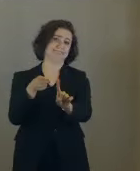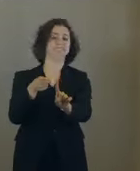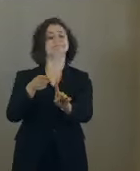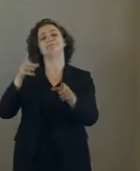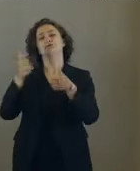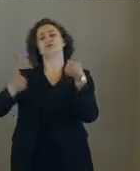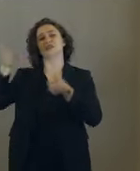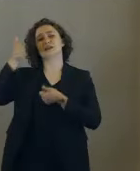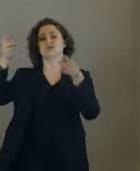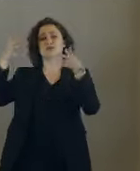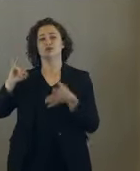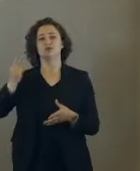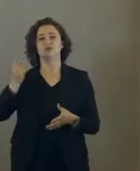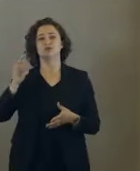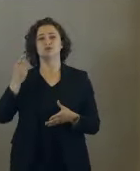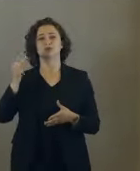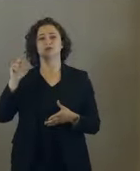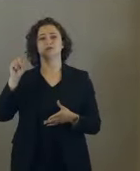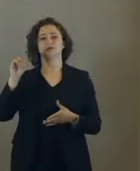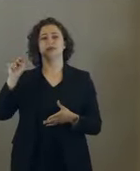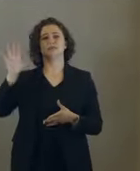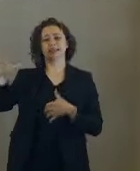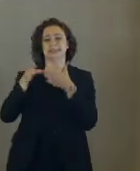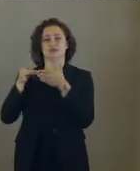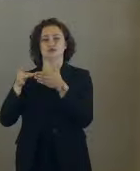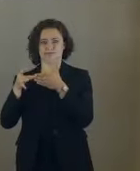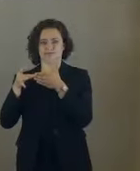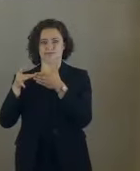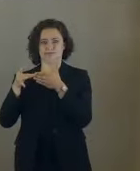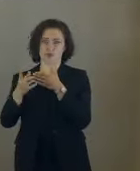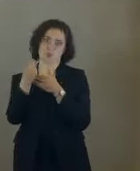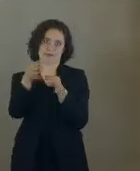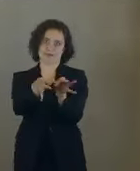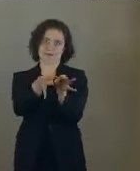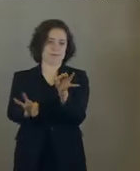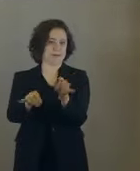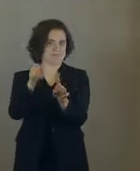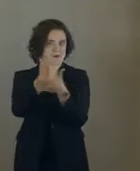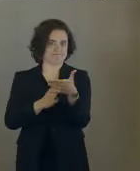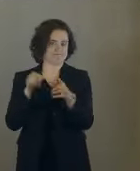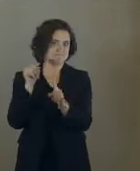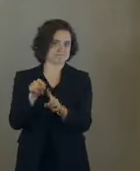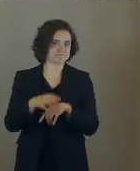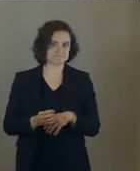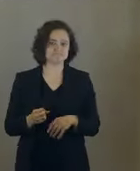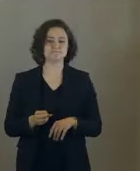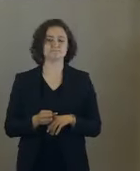Director Johnson has led. That's just one very simple factor. Not